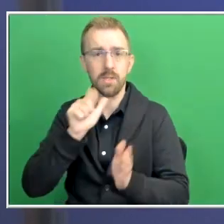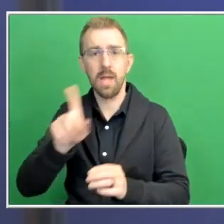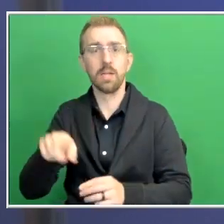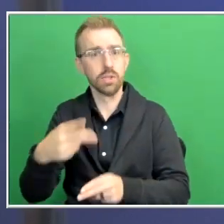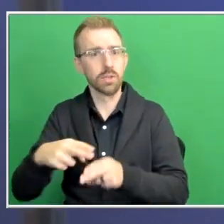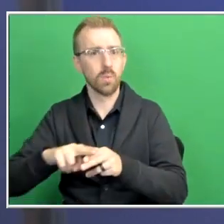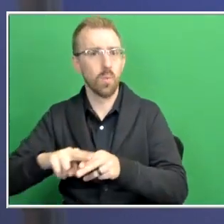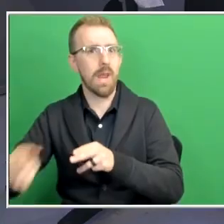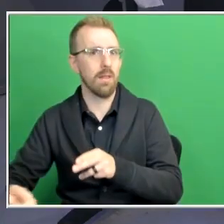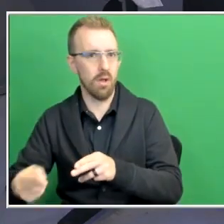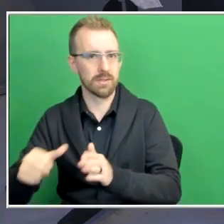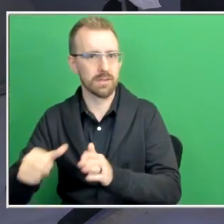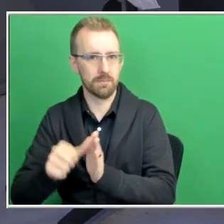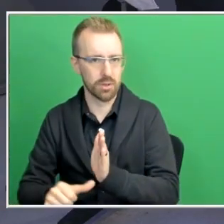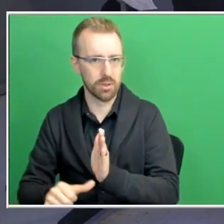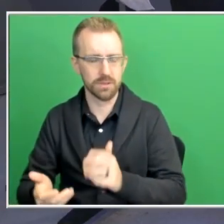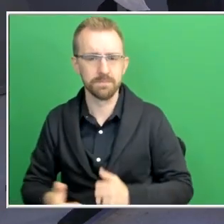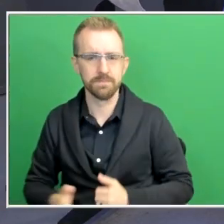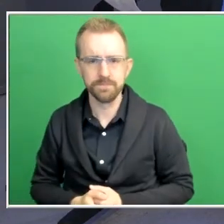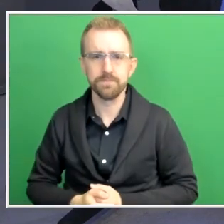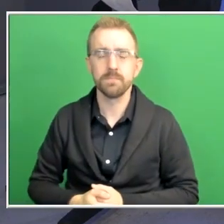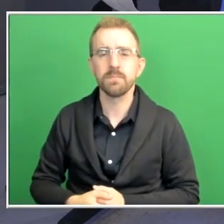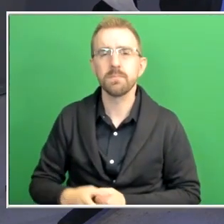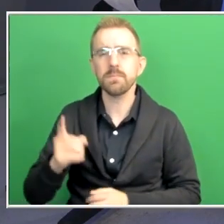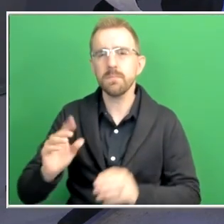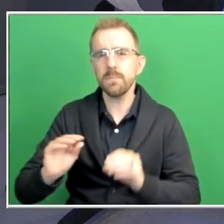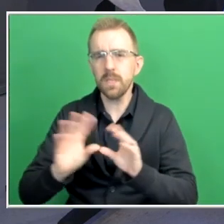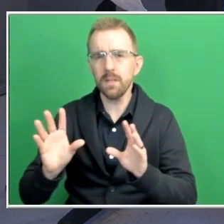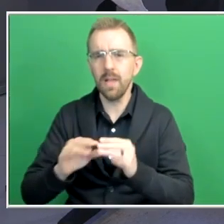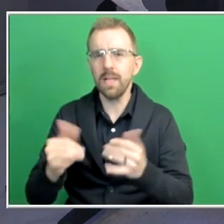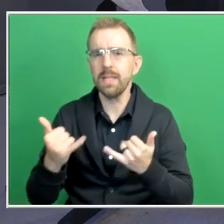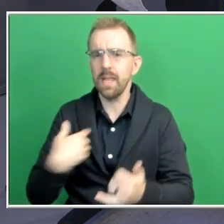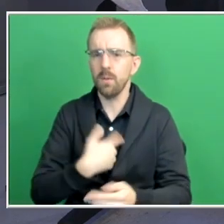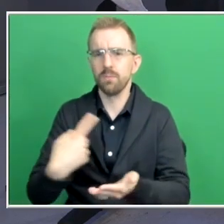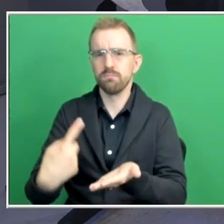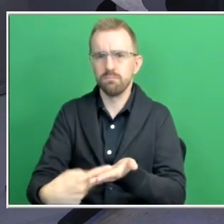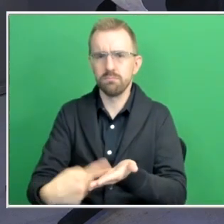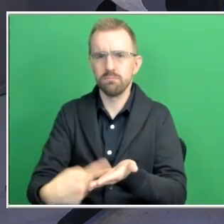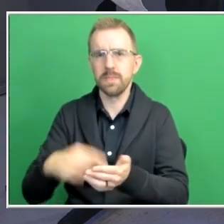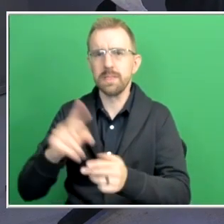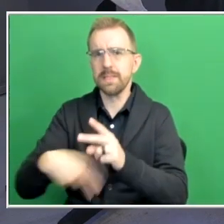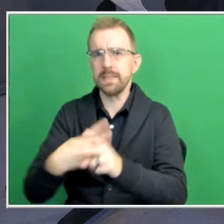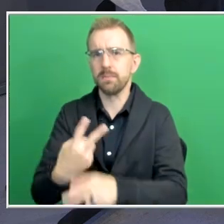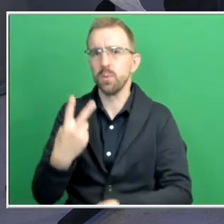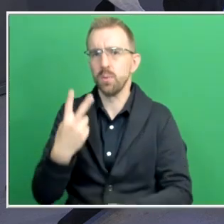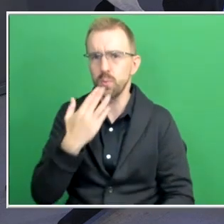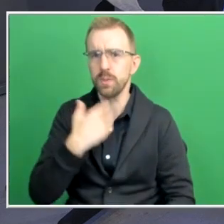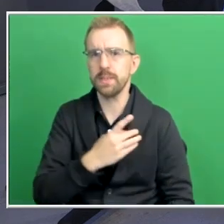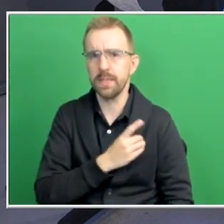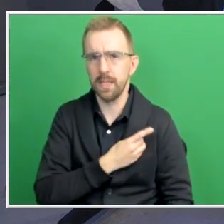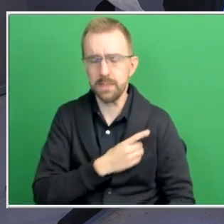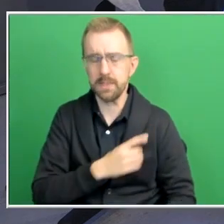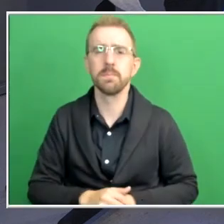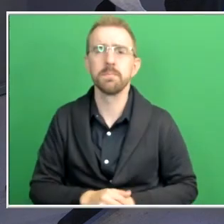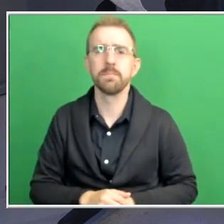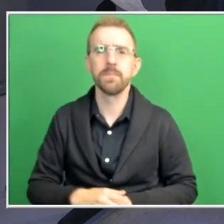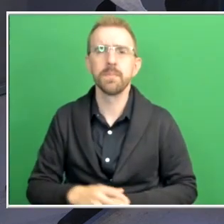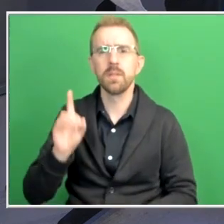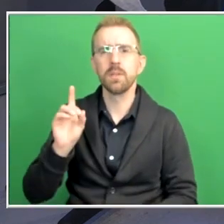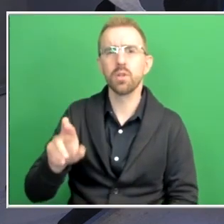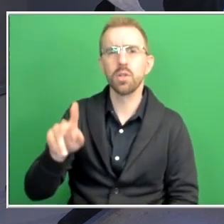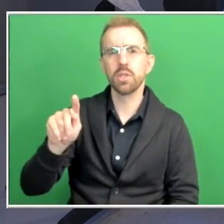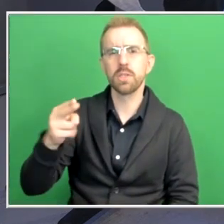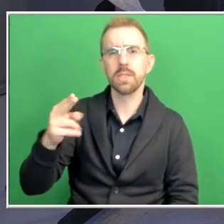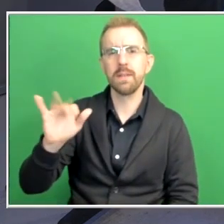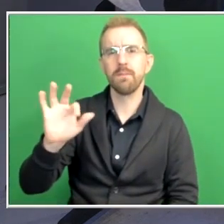Yeah, that makes better sense to me. Now, just to clarify, the study we're talking about is focused on type 2 diabetes. Dr. Tifo, could bariatric surgery